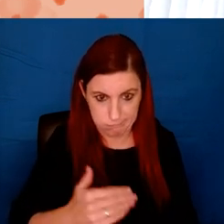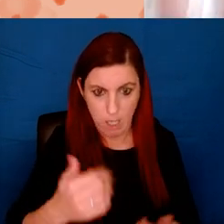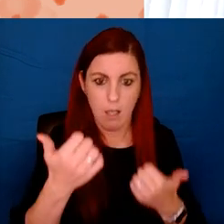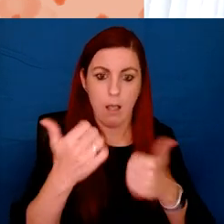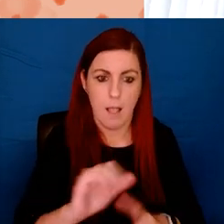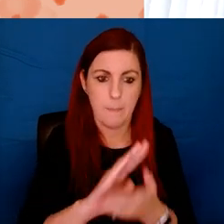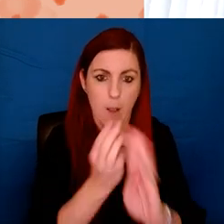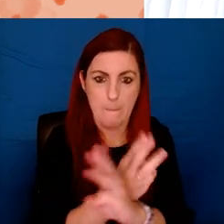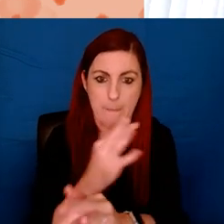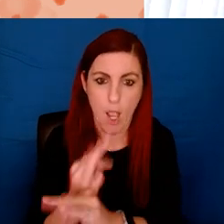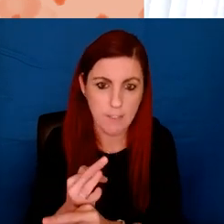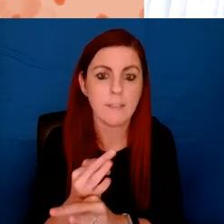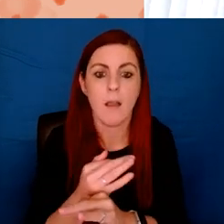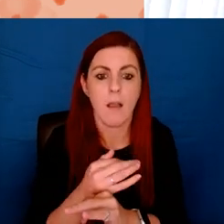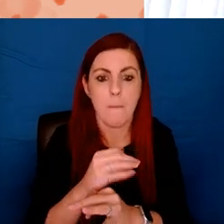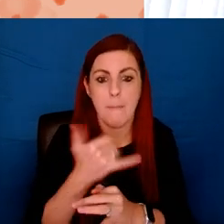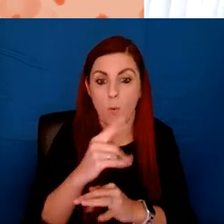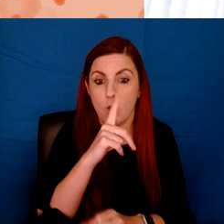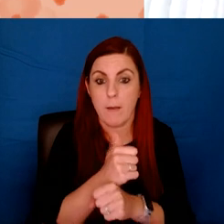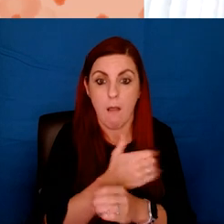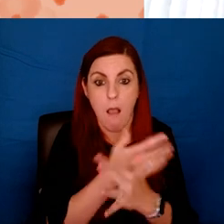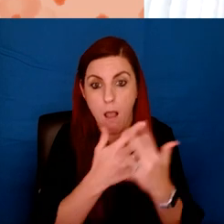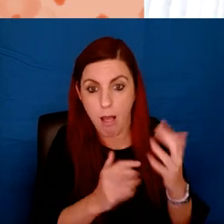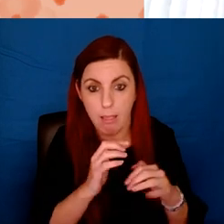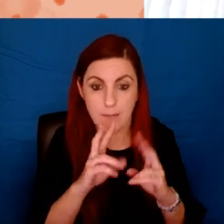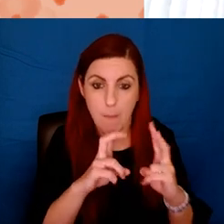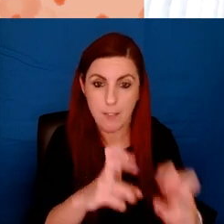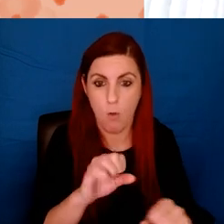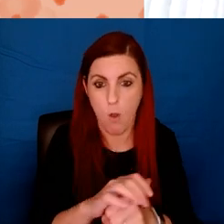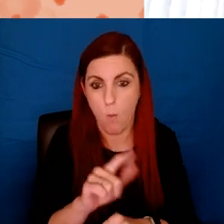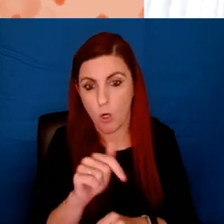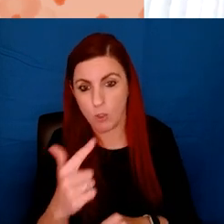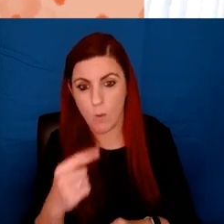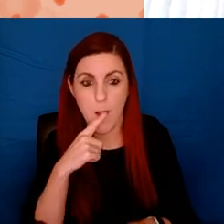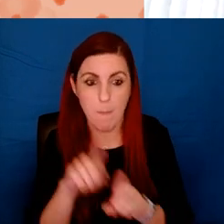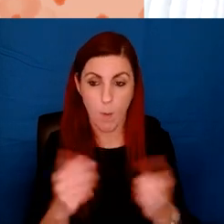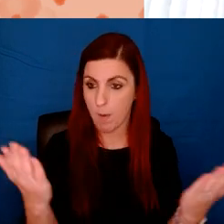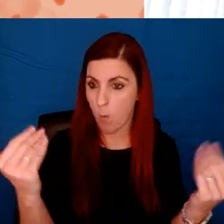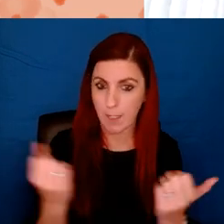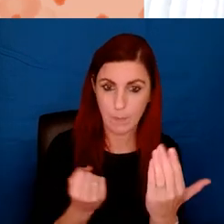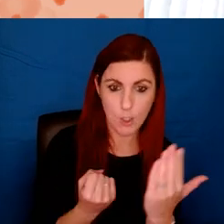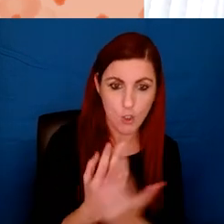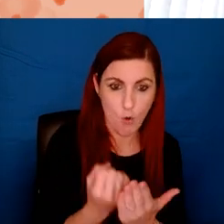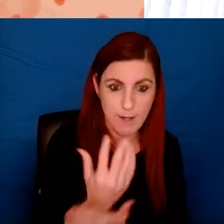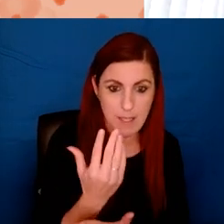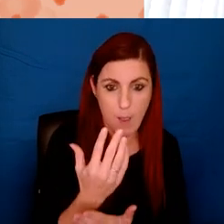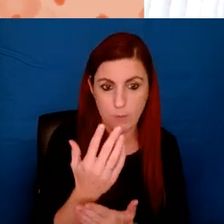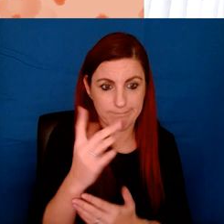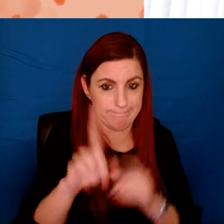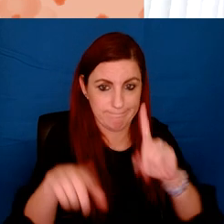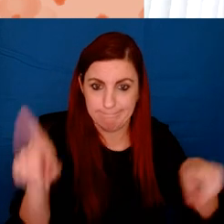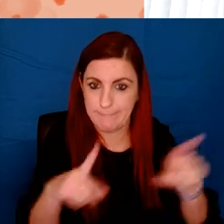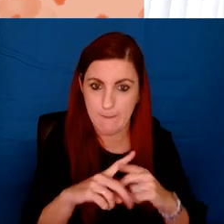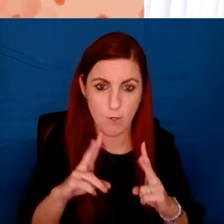parent, you might touch on all of our topics or only one or two of them. But we've been welcoming stories, whatever many amount of